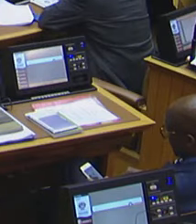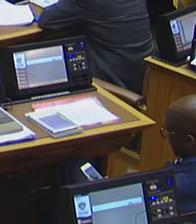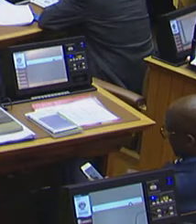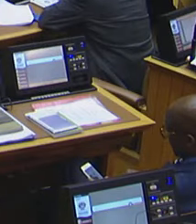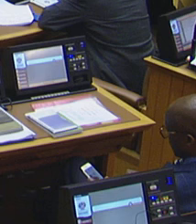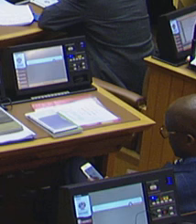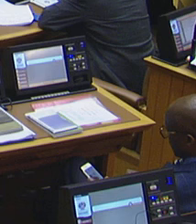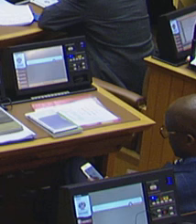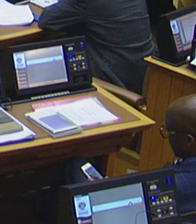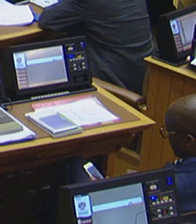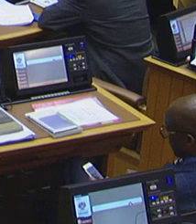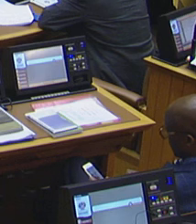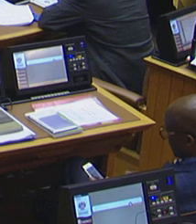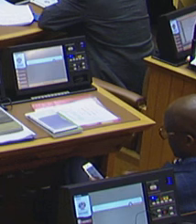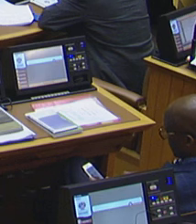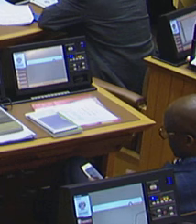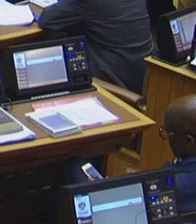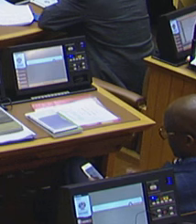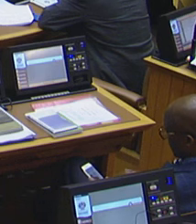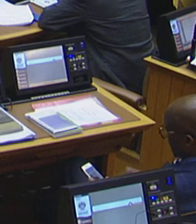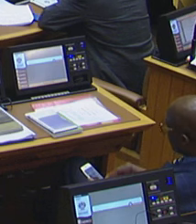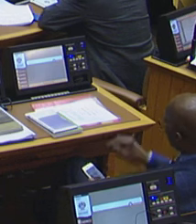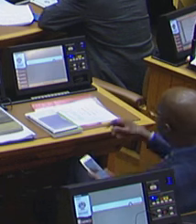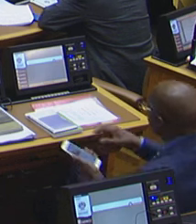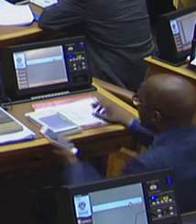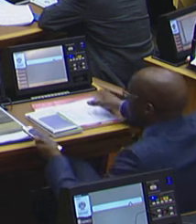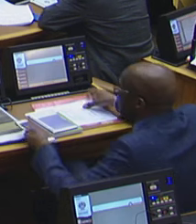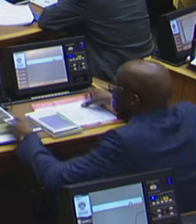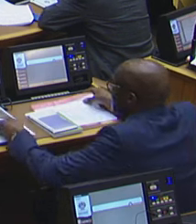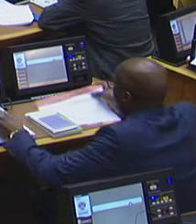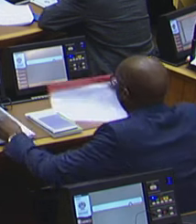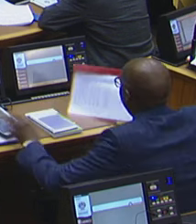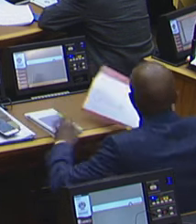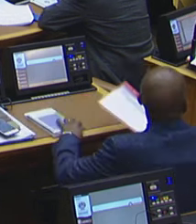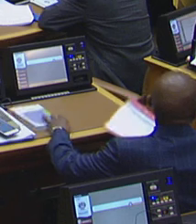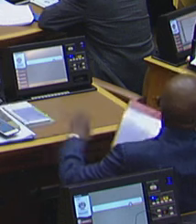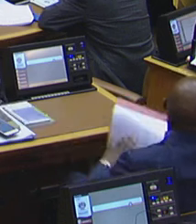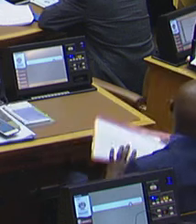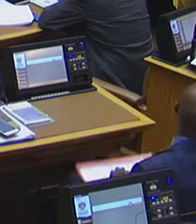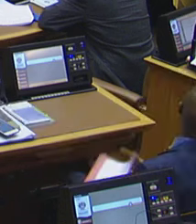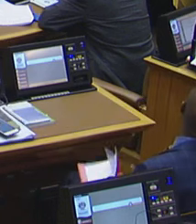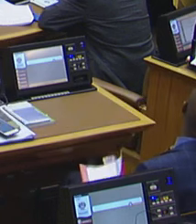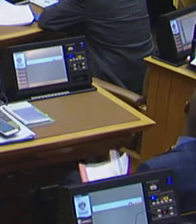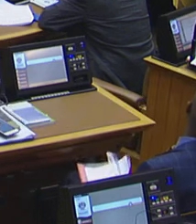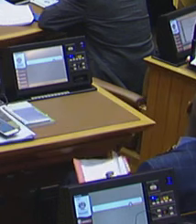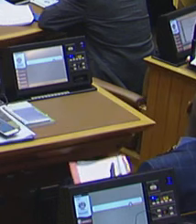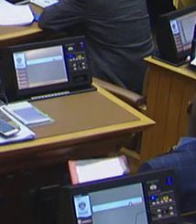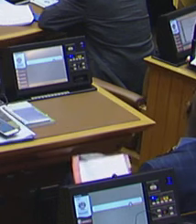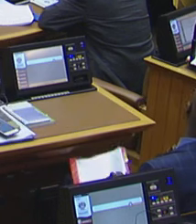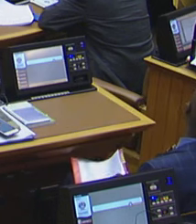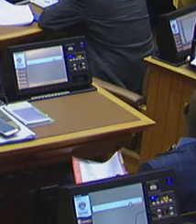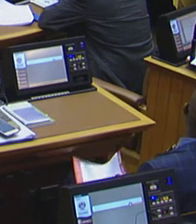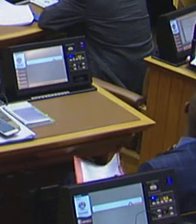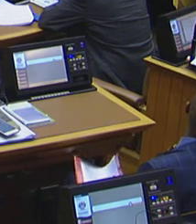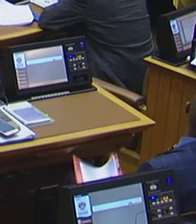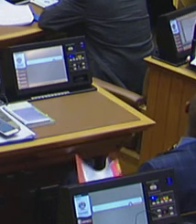We now continue to vote number 20, Independent Police Investigation Directorate. Are